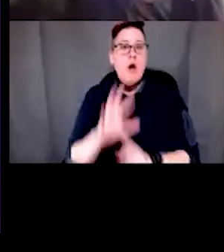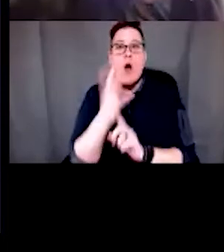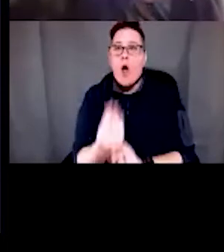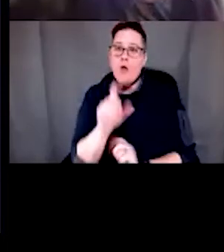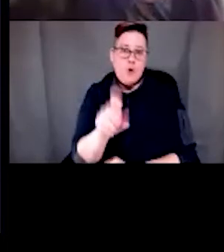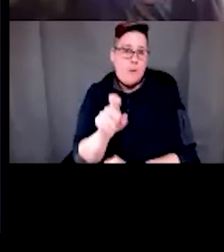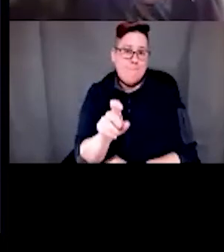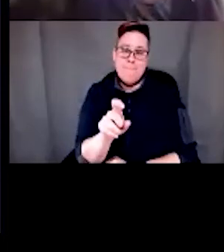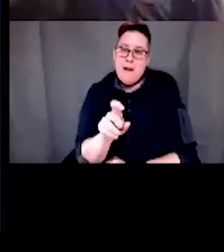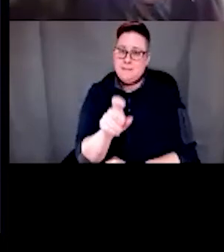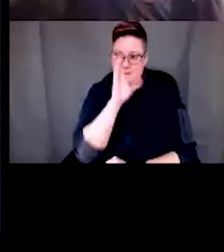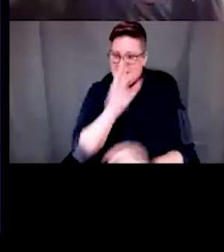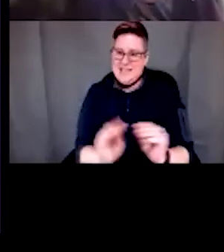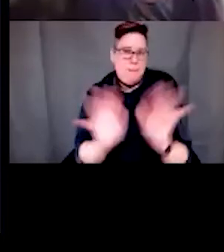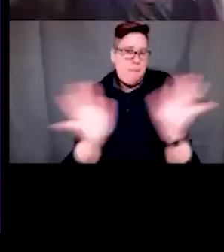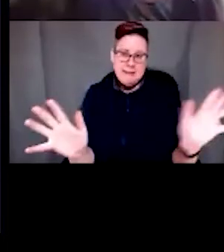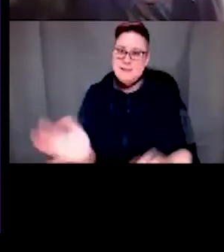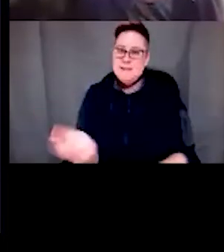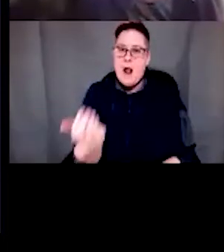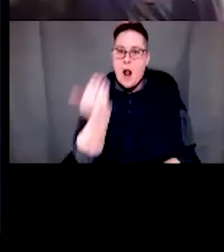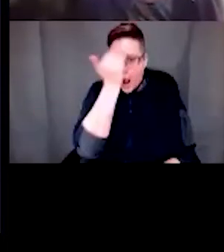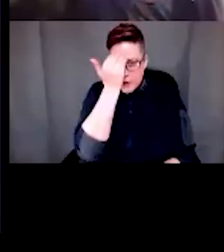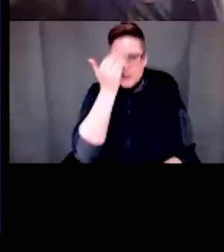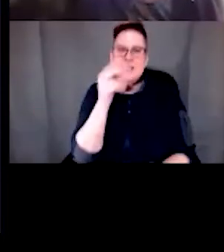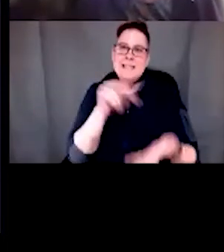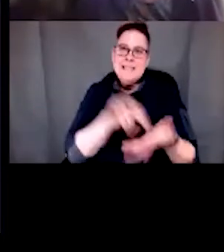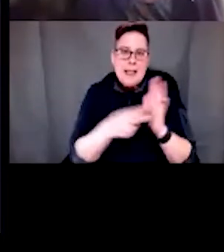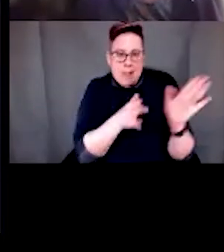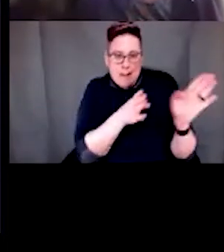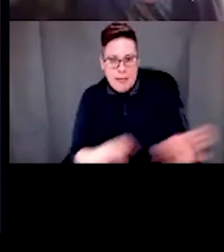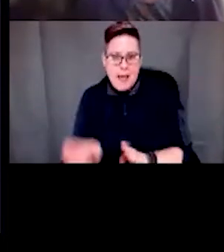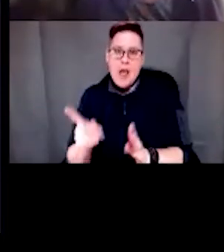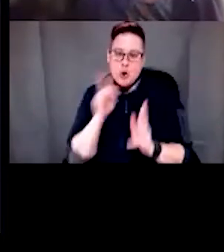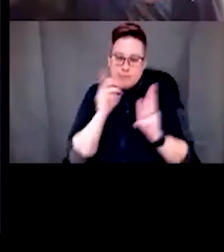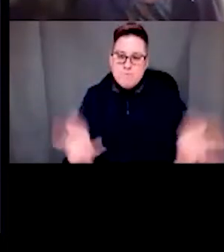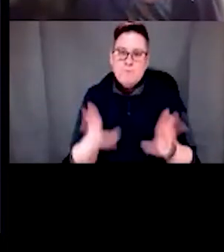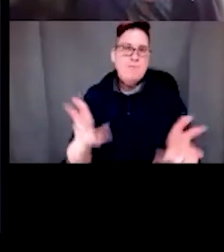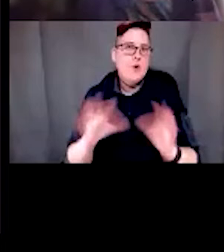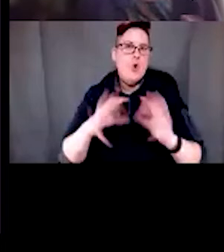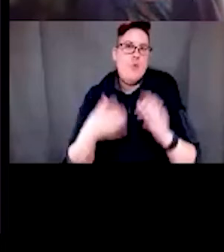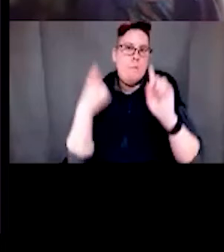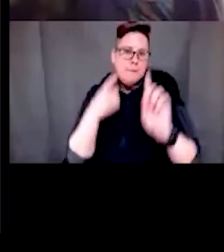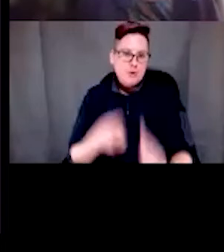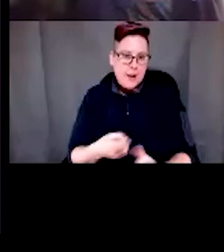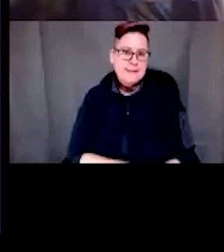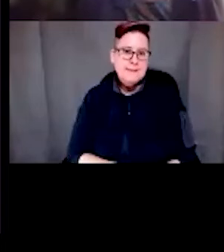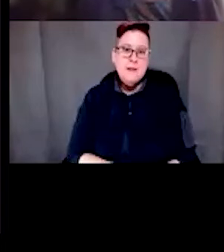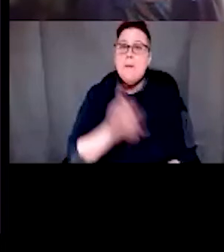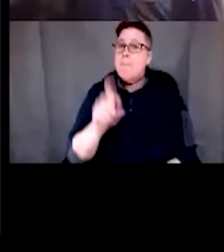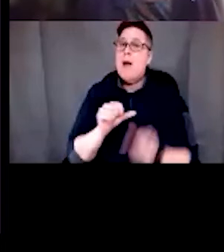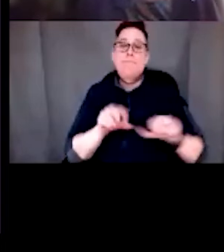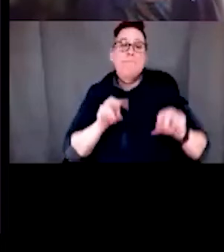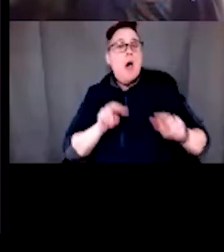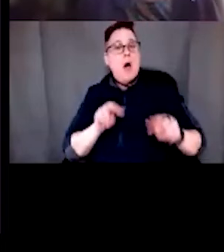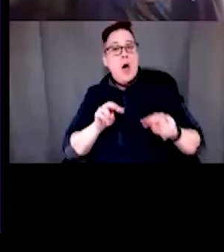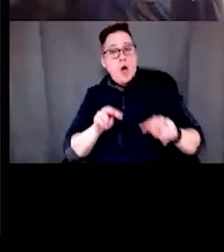be really explicit, consciously and deliberately planned to promote the group objectives, and it has to be continually